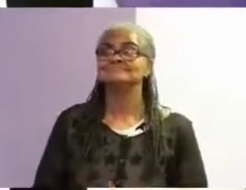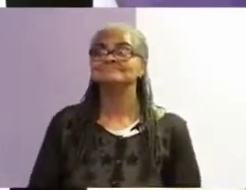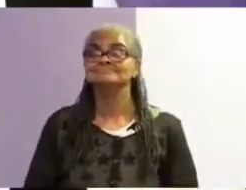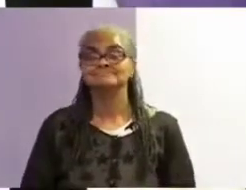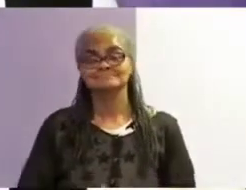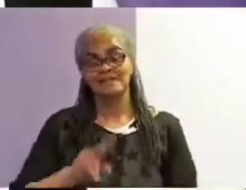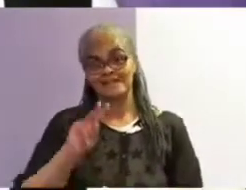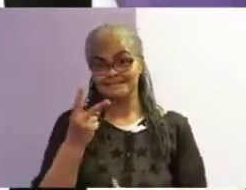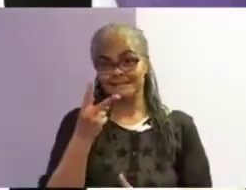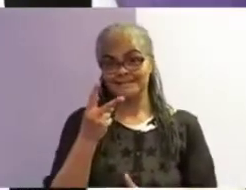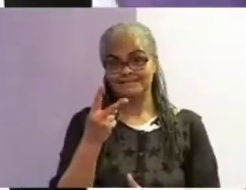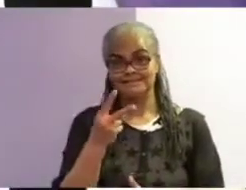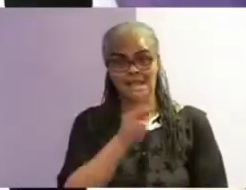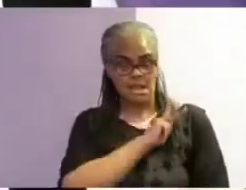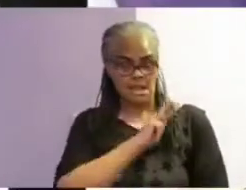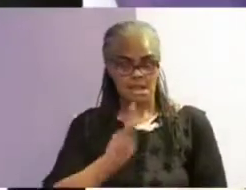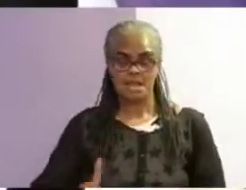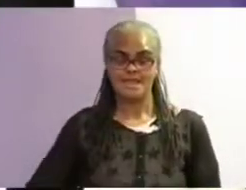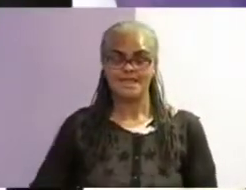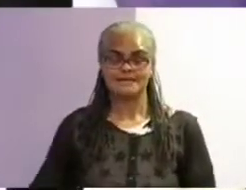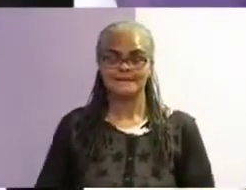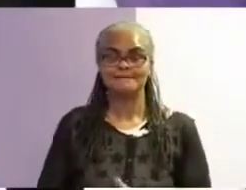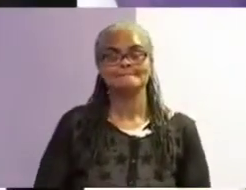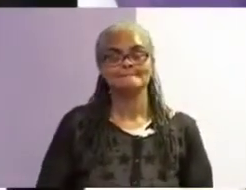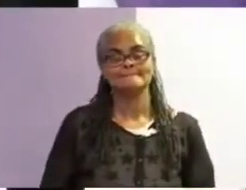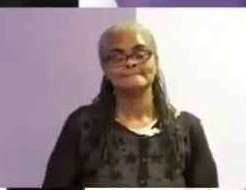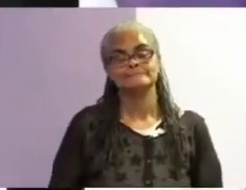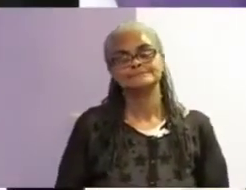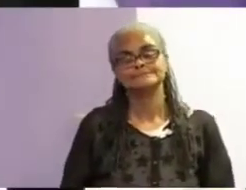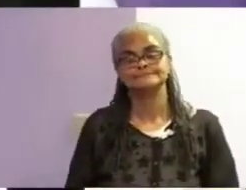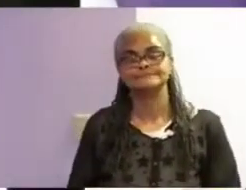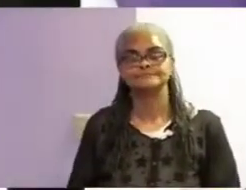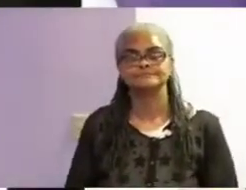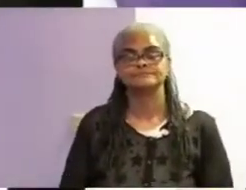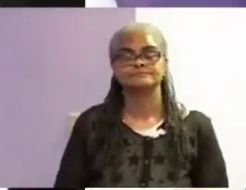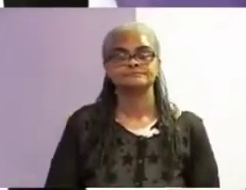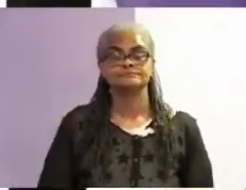Second Kings. He talks to